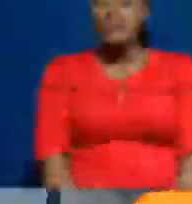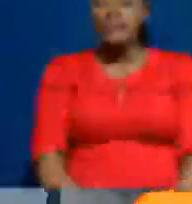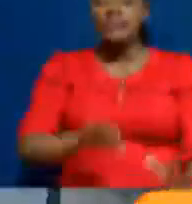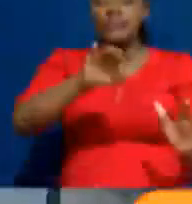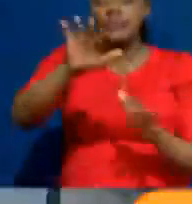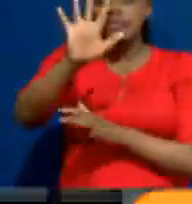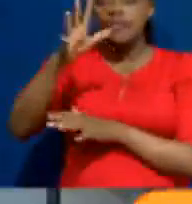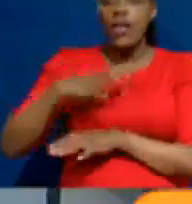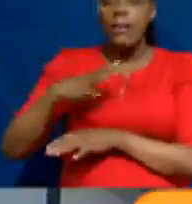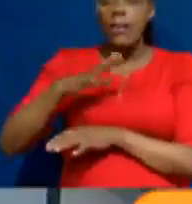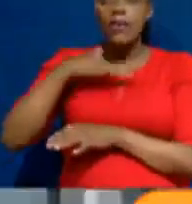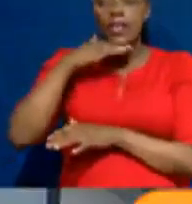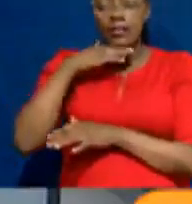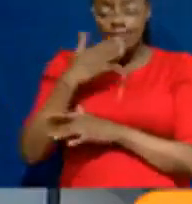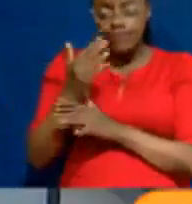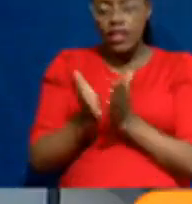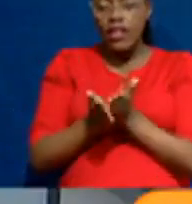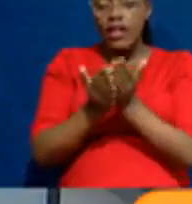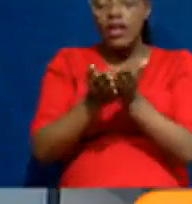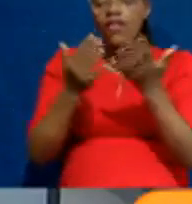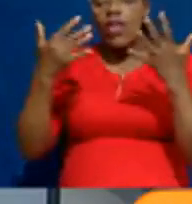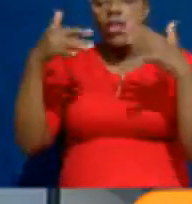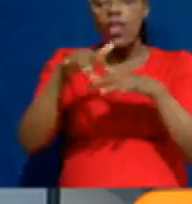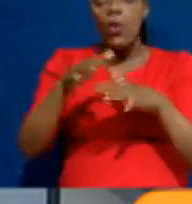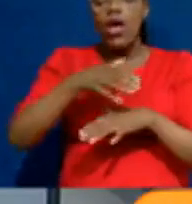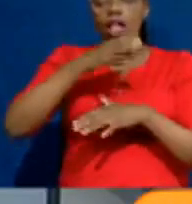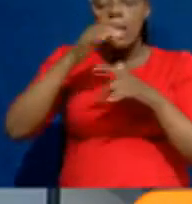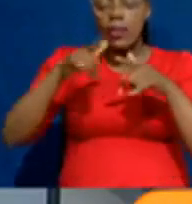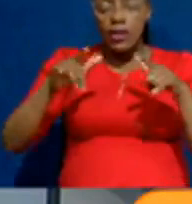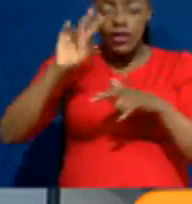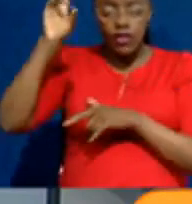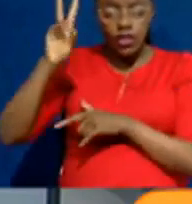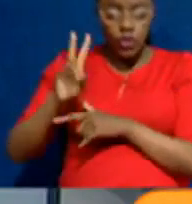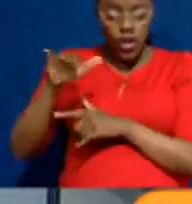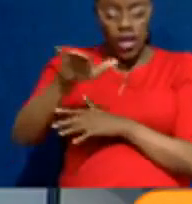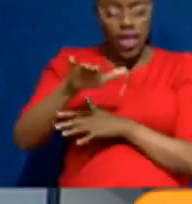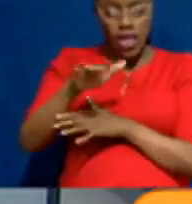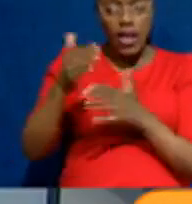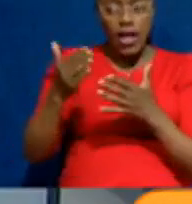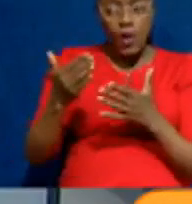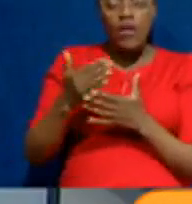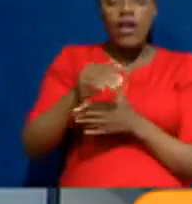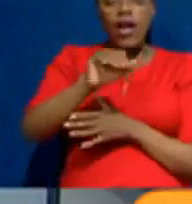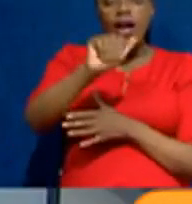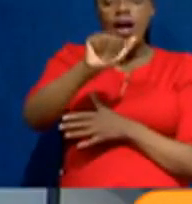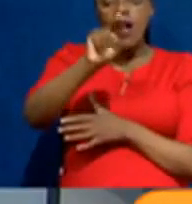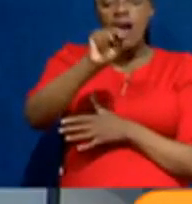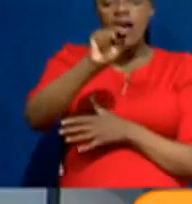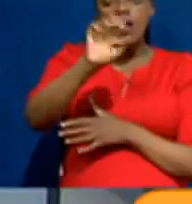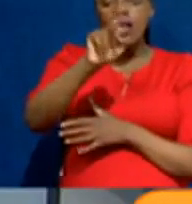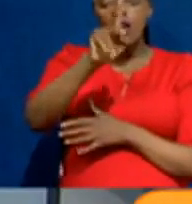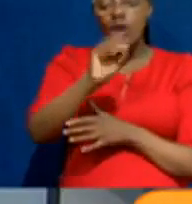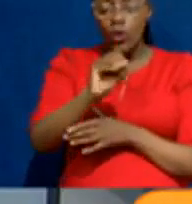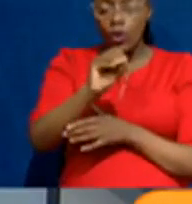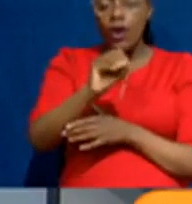Five people have died after their boat capsized in Lake Victoria, a few kilometers from Aneko Beach in Nyatike,